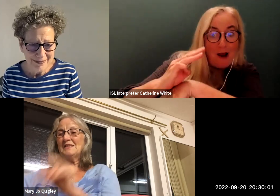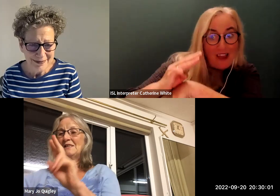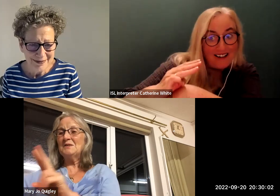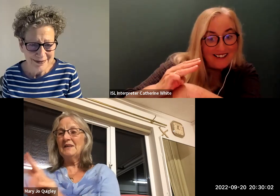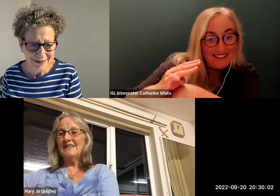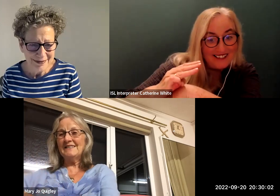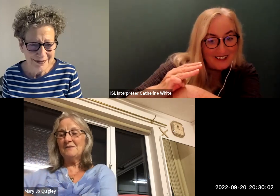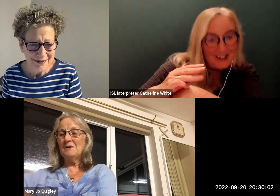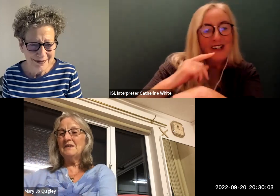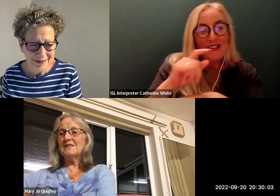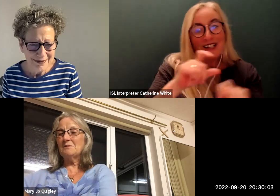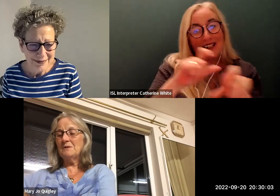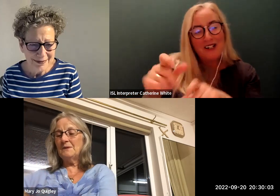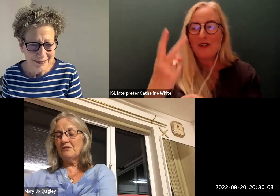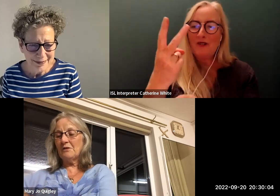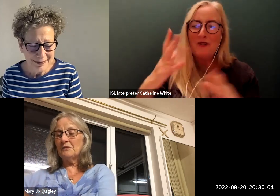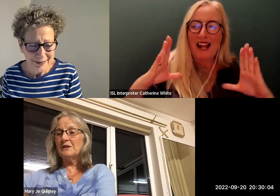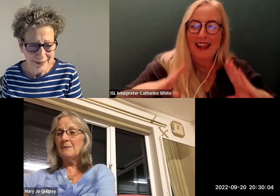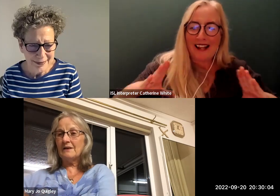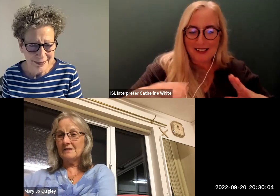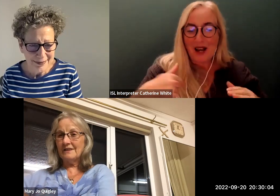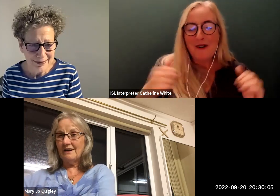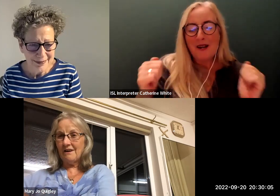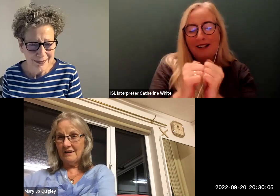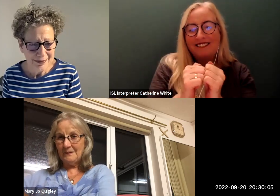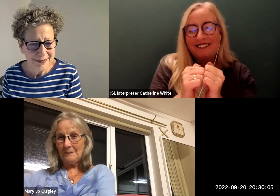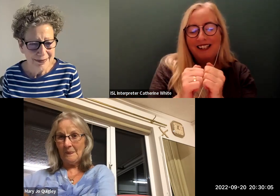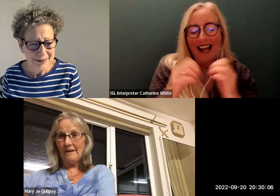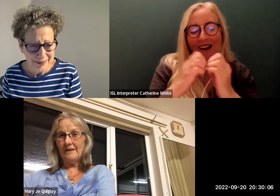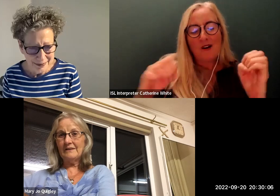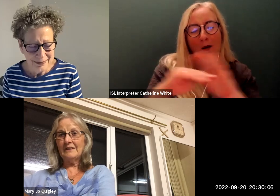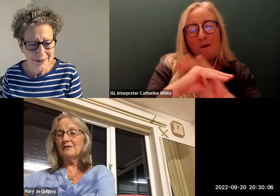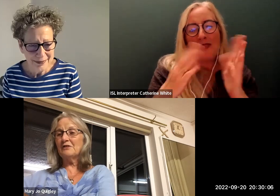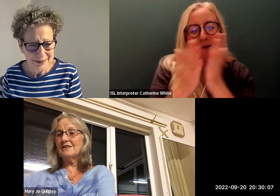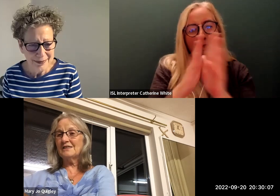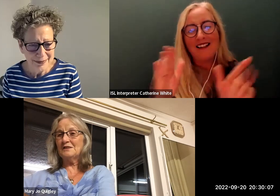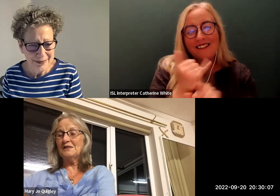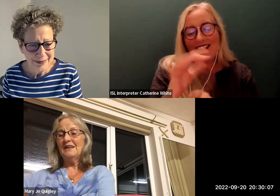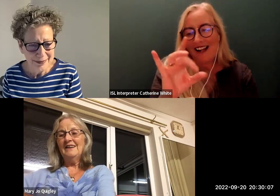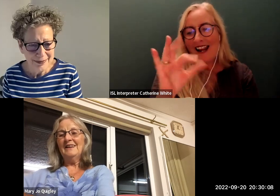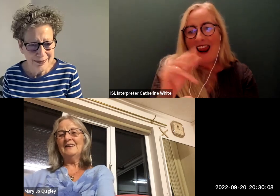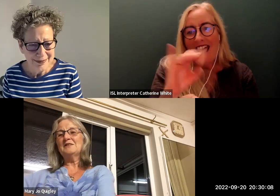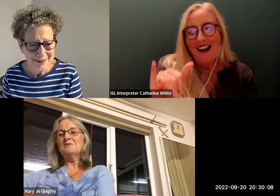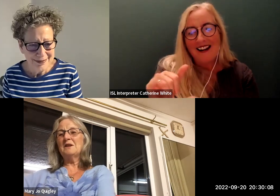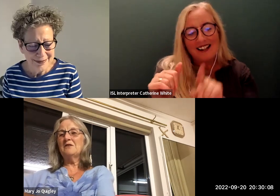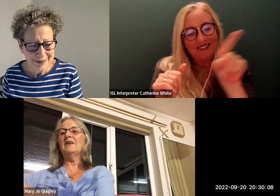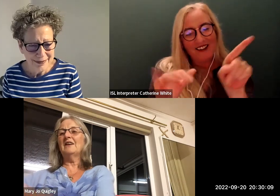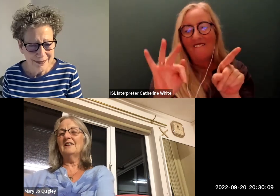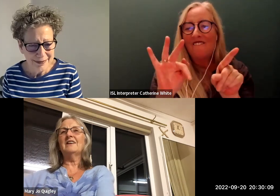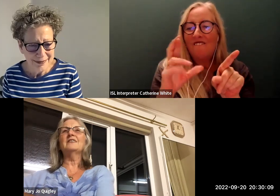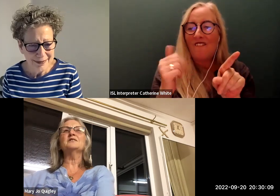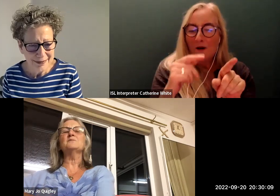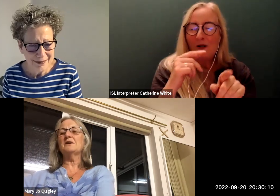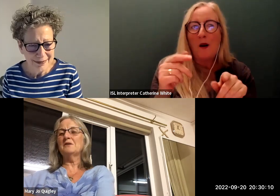there's still two ladies, and we meet for a monthly mass in Killarney, and at the Franciscans, and Mary